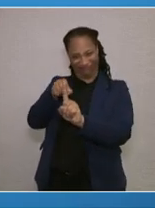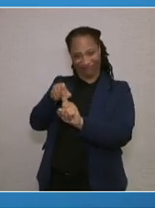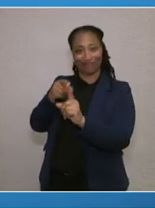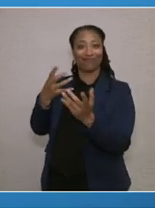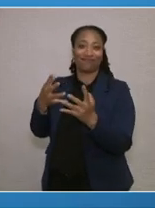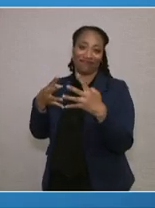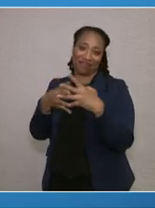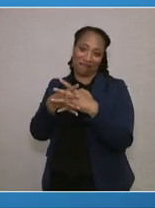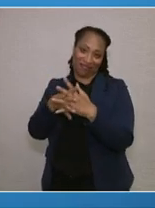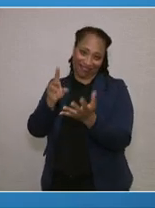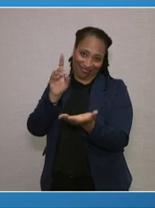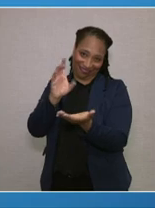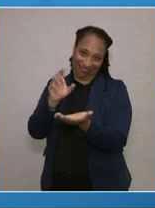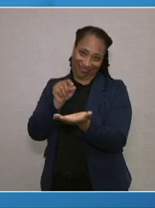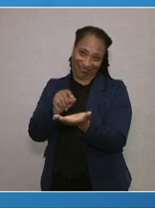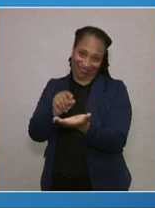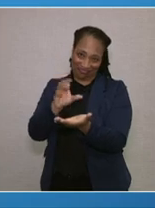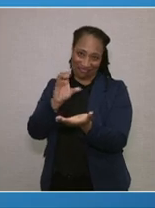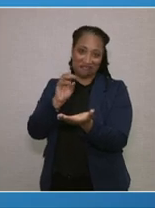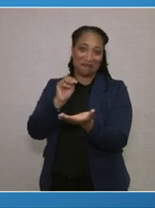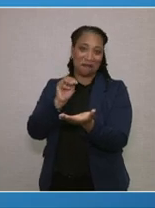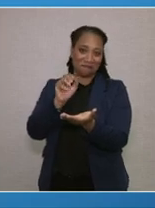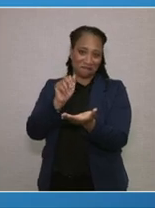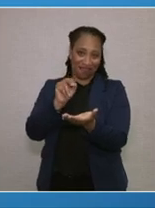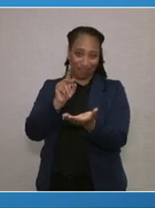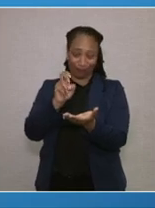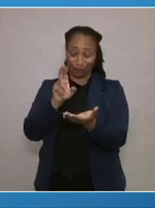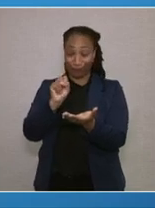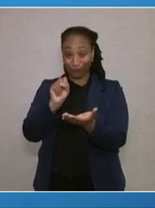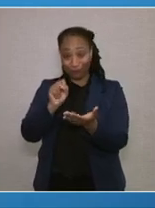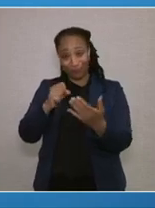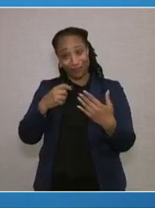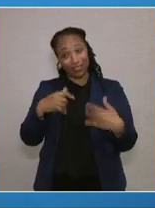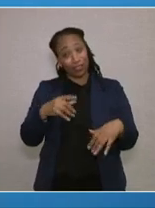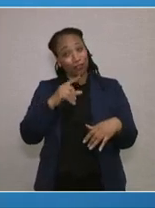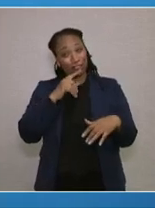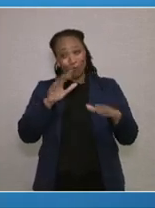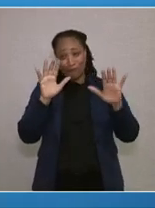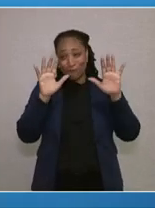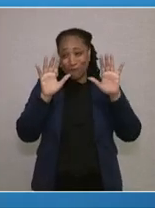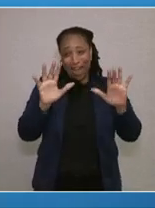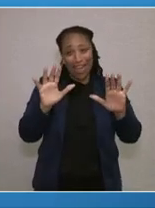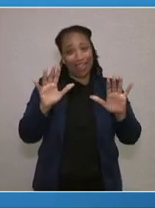risk is even greater. Let's bring them home. Thank you, everybody.